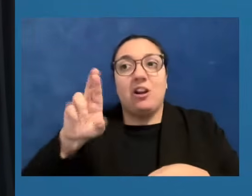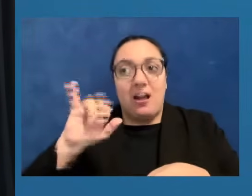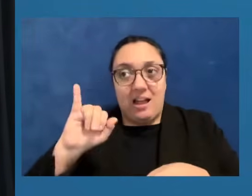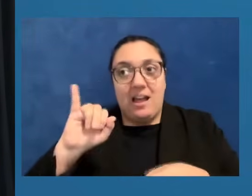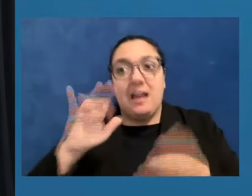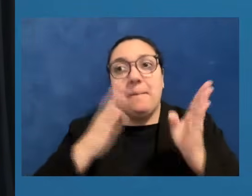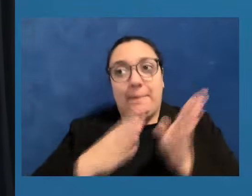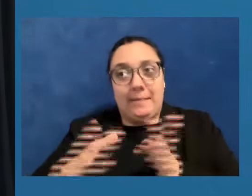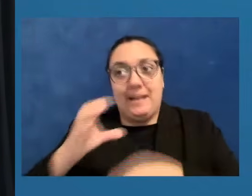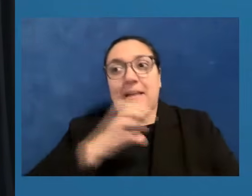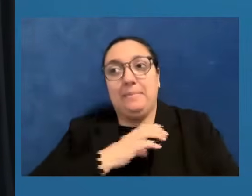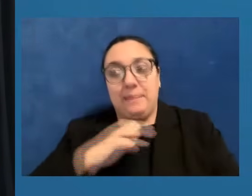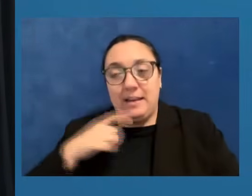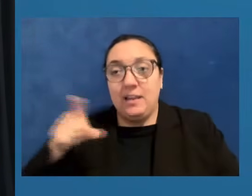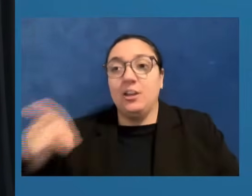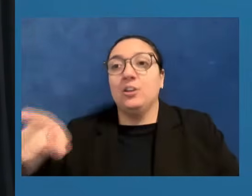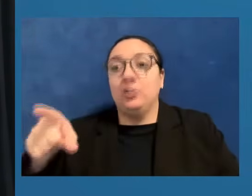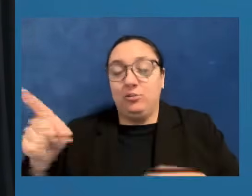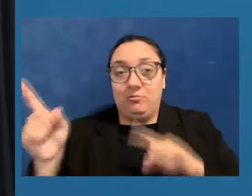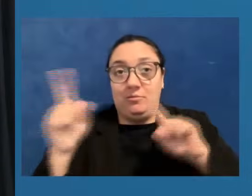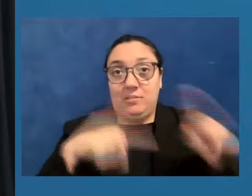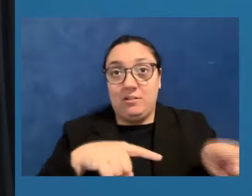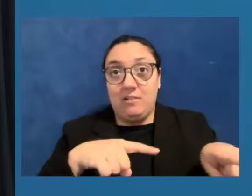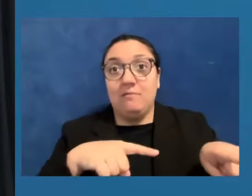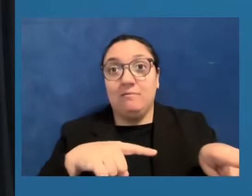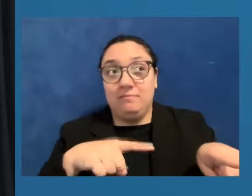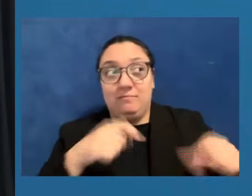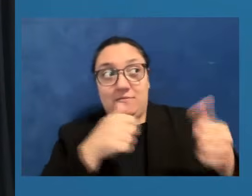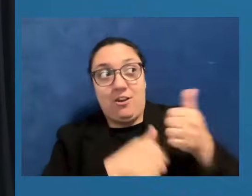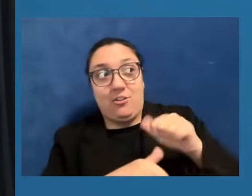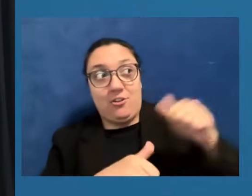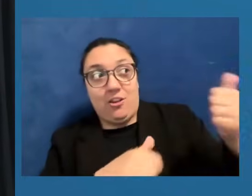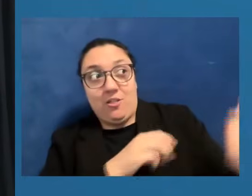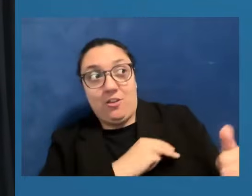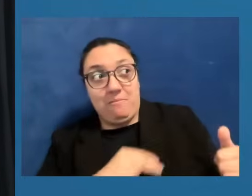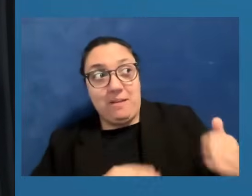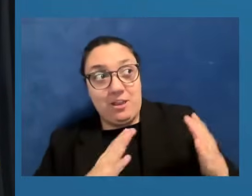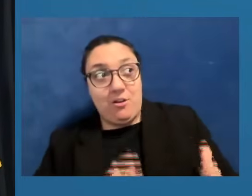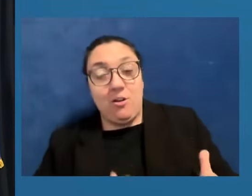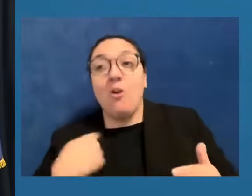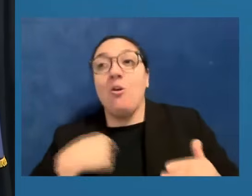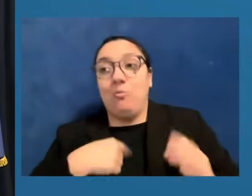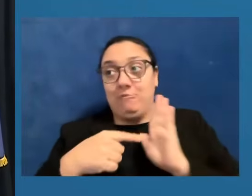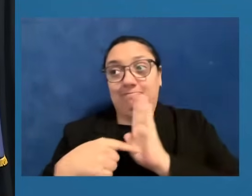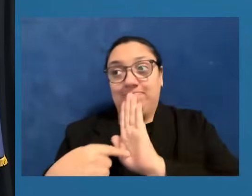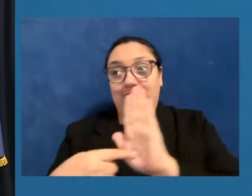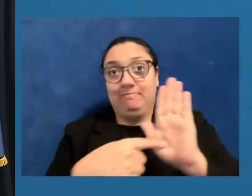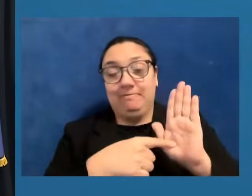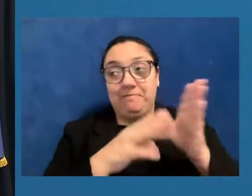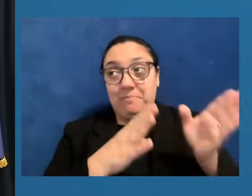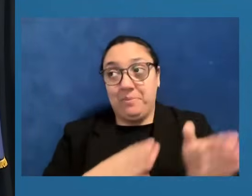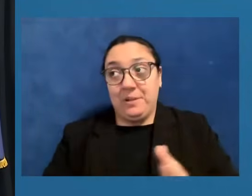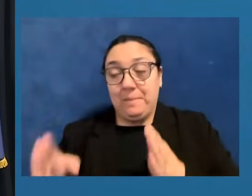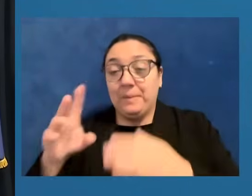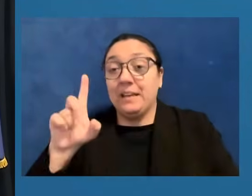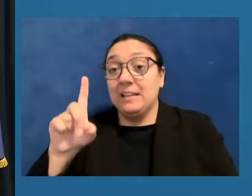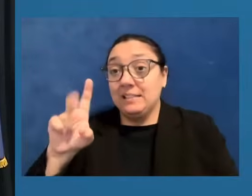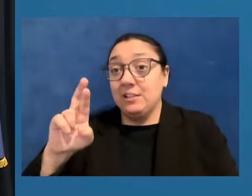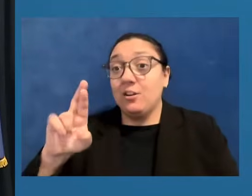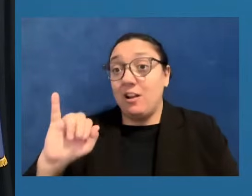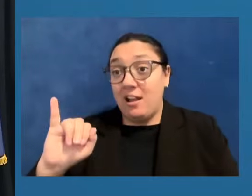New Rochelle under the leadership of Mayor Noam Bramson, of course, at the time, where we unveiled our plans. And the heart of the DRI was that